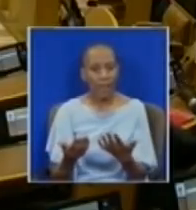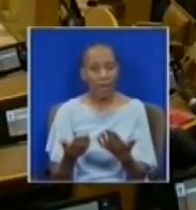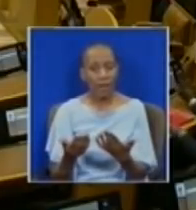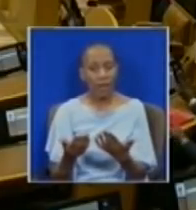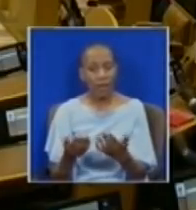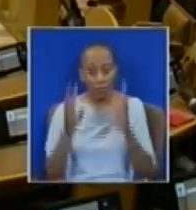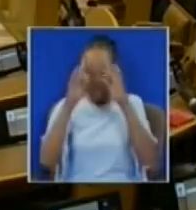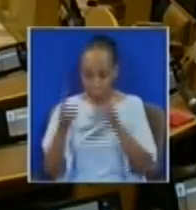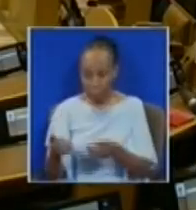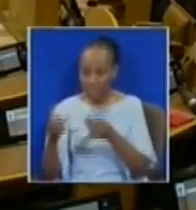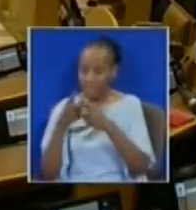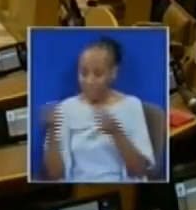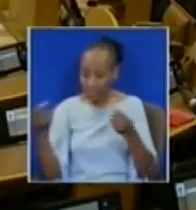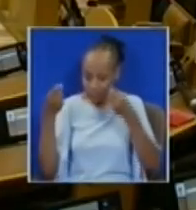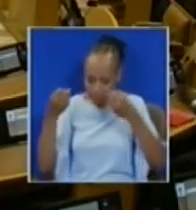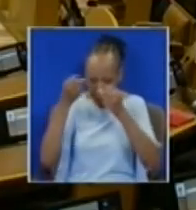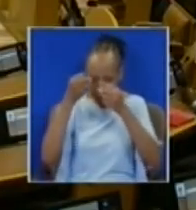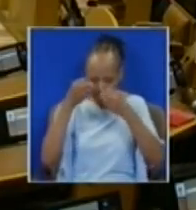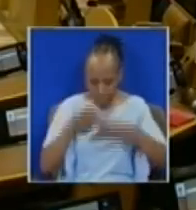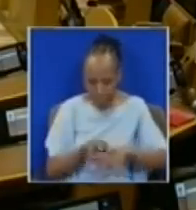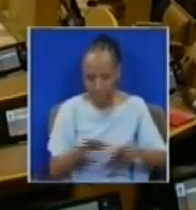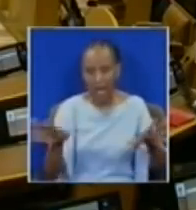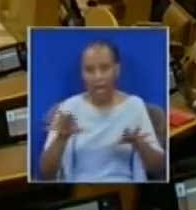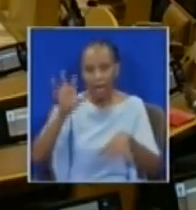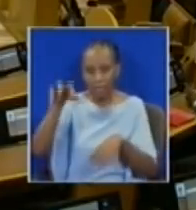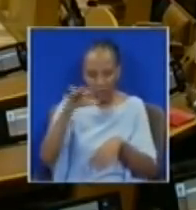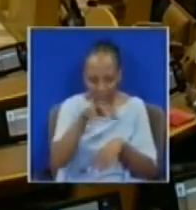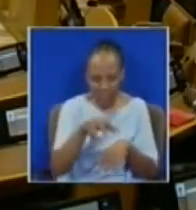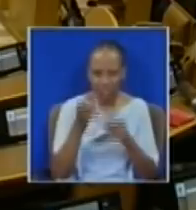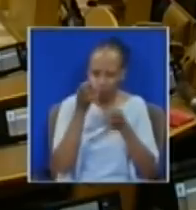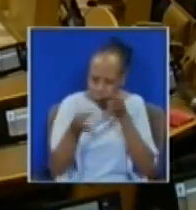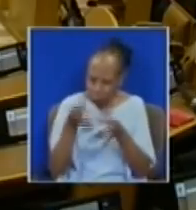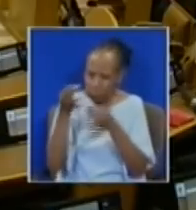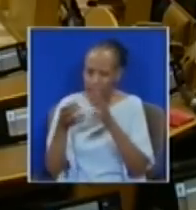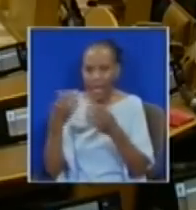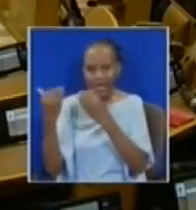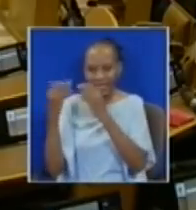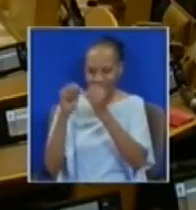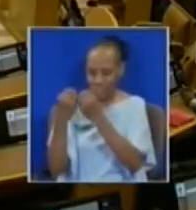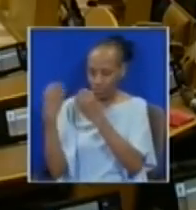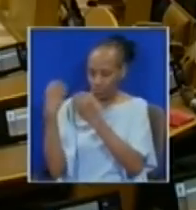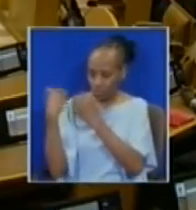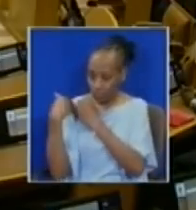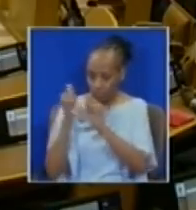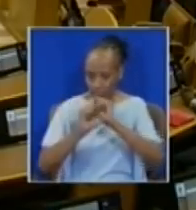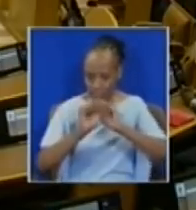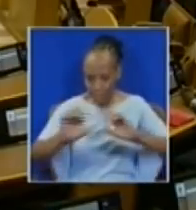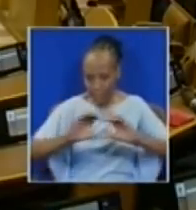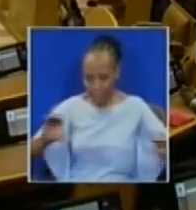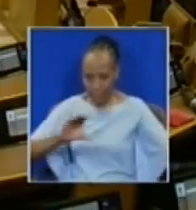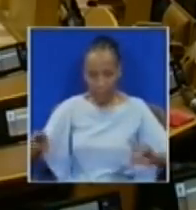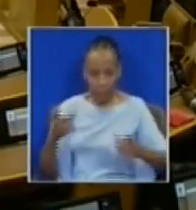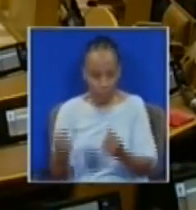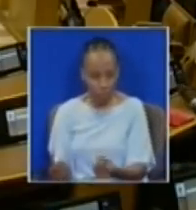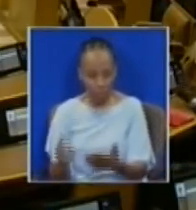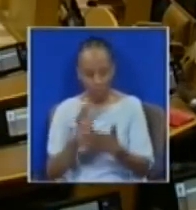ministers then have a duty and an obligation to answer those questions. And we have clusters. So we have the economics cluster, the safety and security cluster,